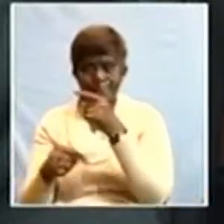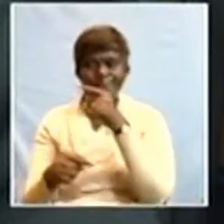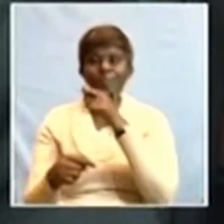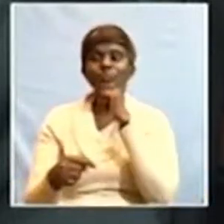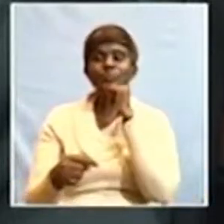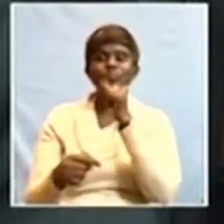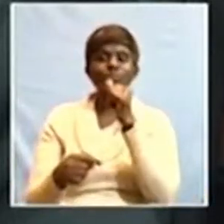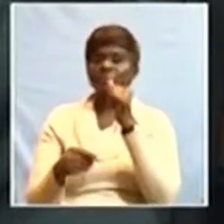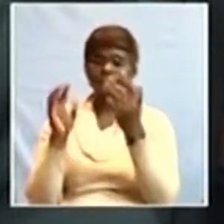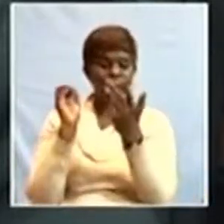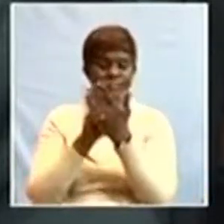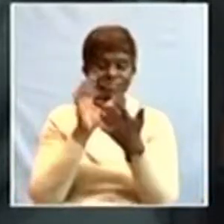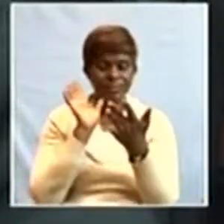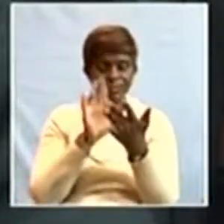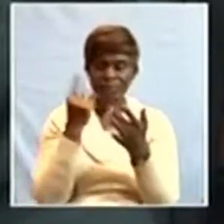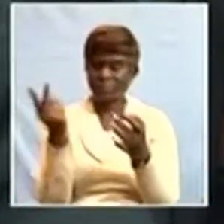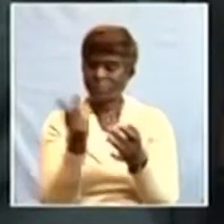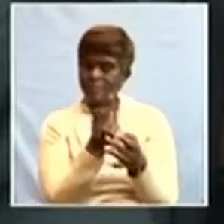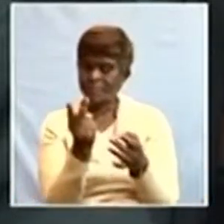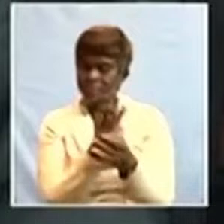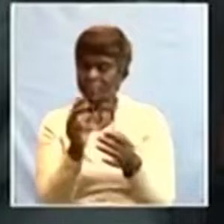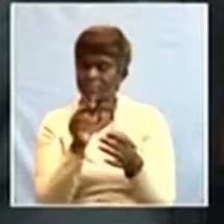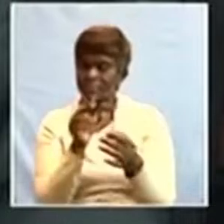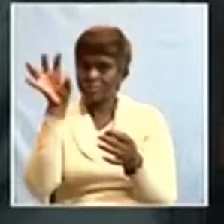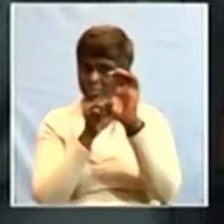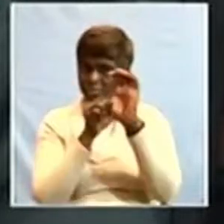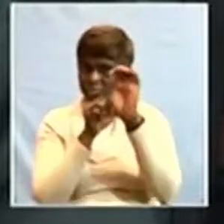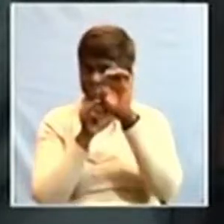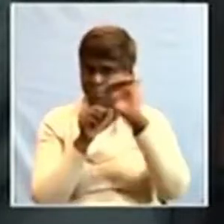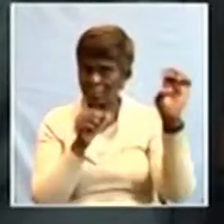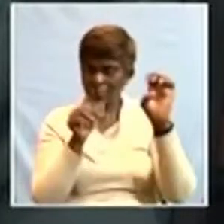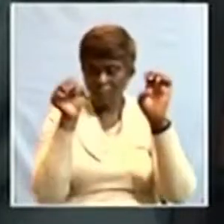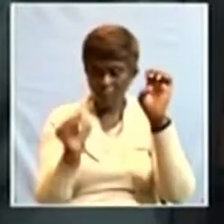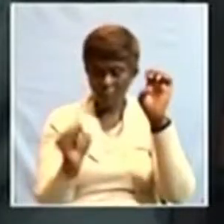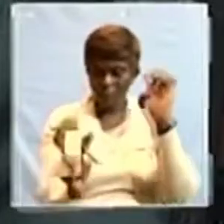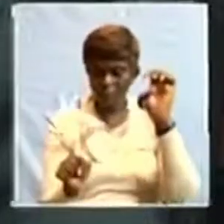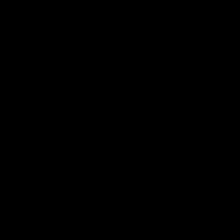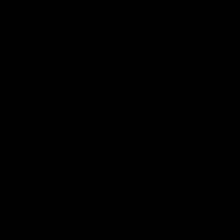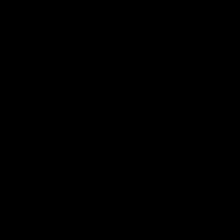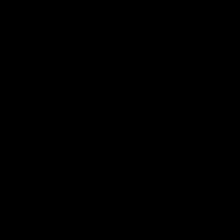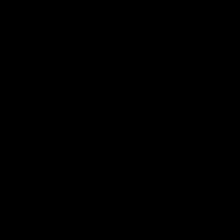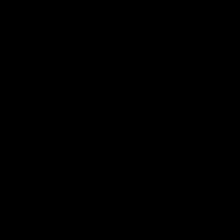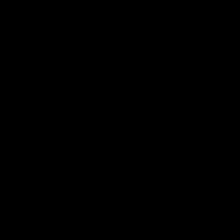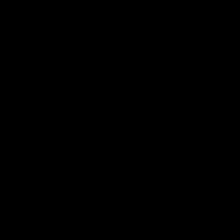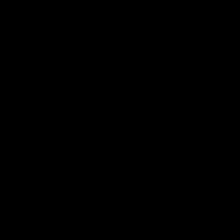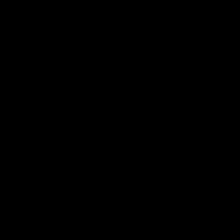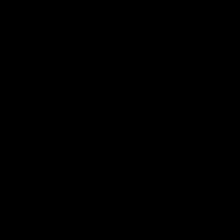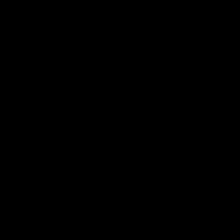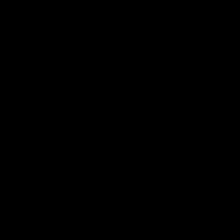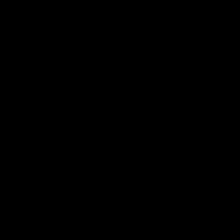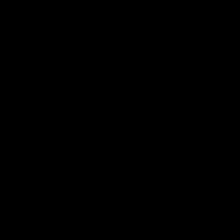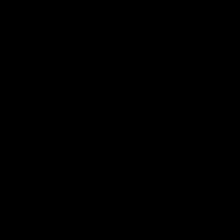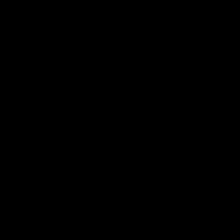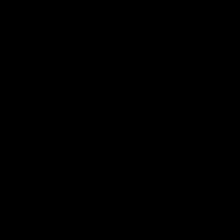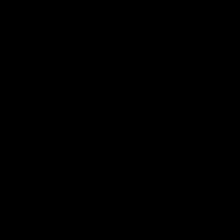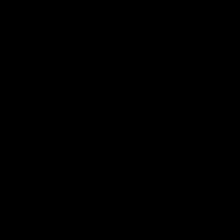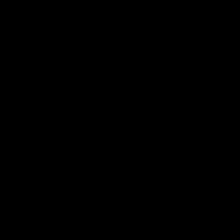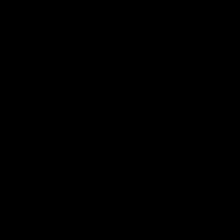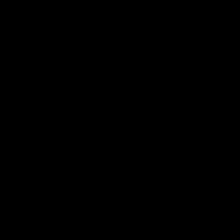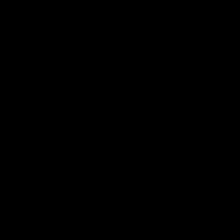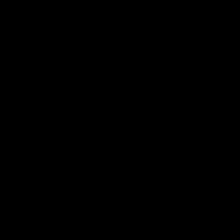wasn't prescribed for these two mentioned provinces? Because this led to loss on the side